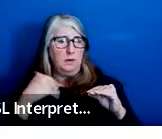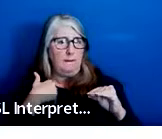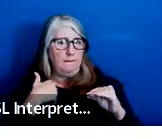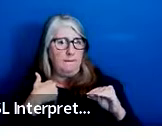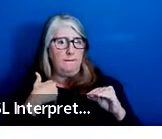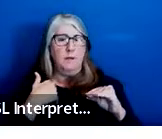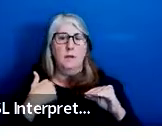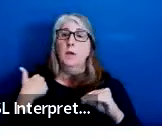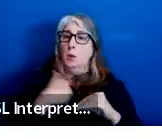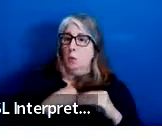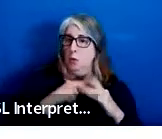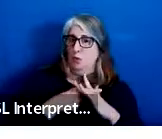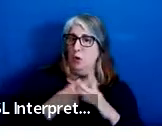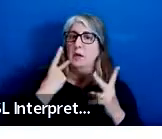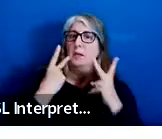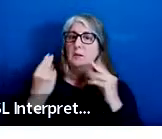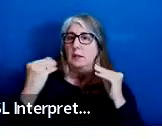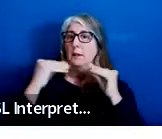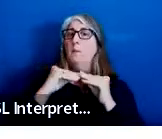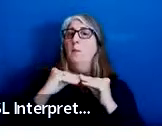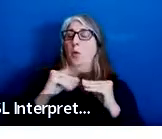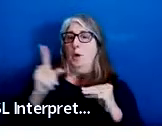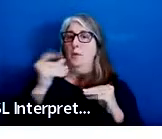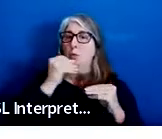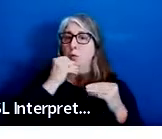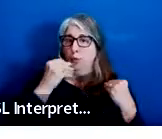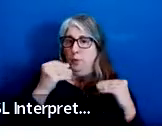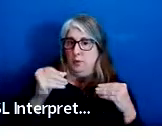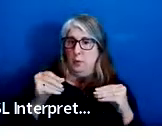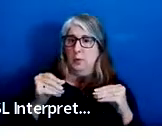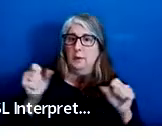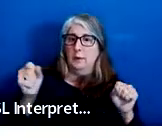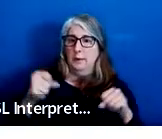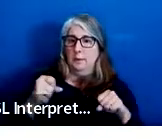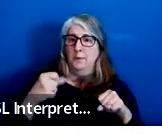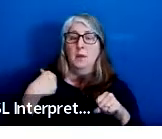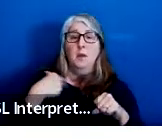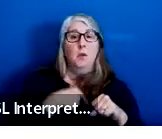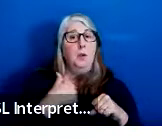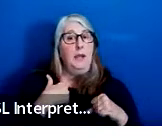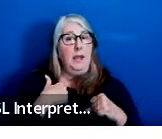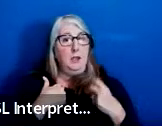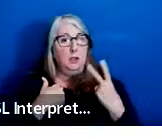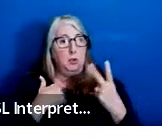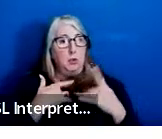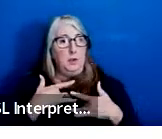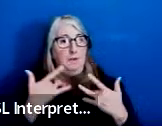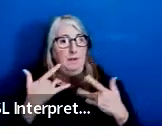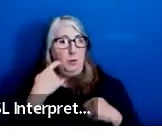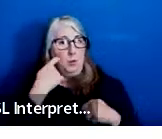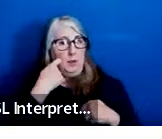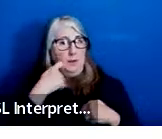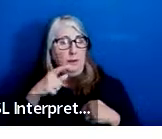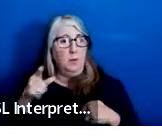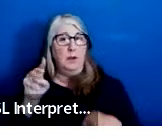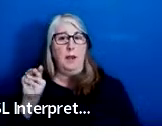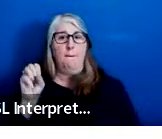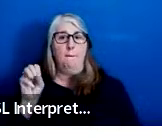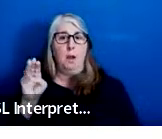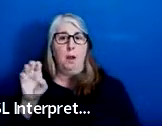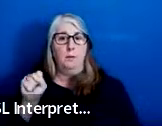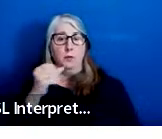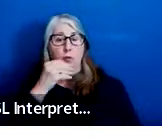We're starting to see more of them at grocery stores. We had 2 events recently, one at a mom's grocery